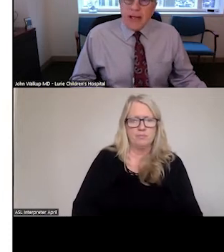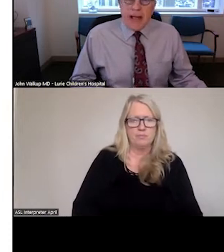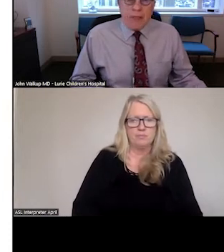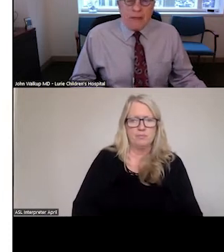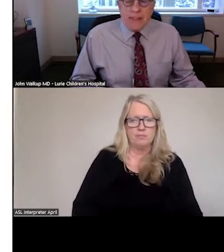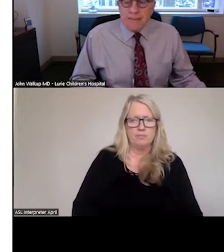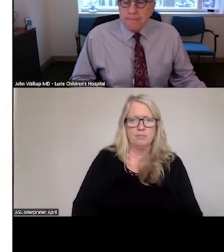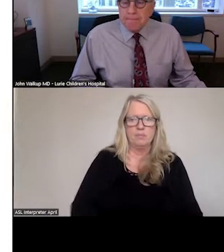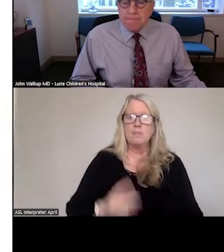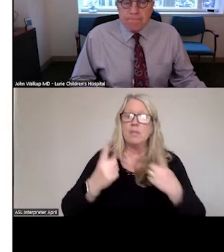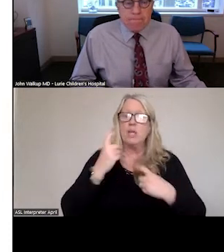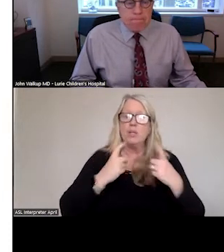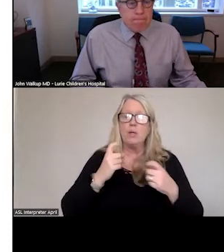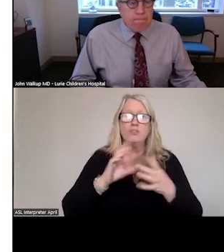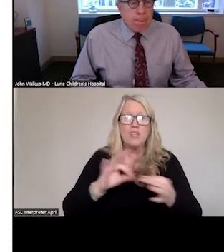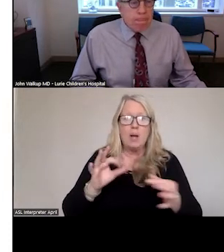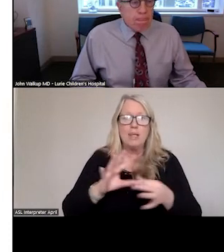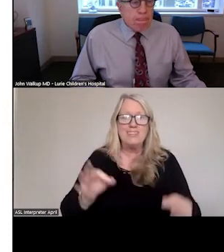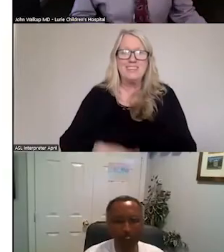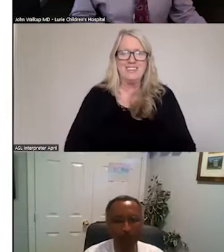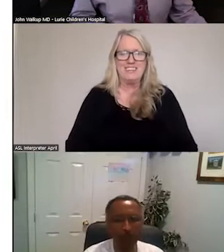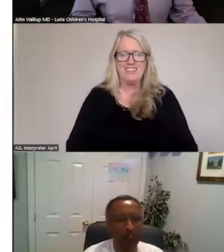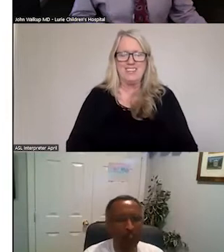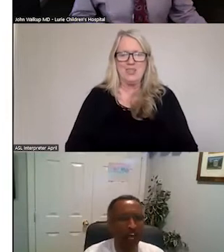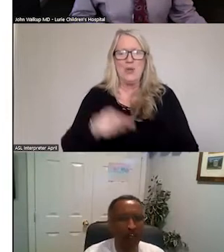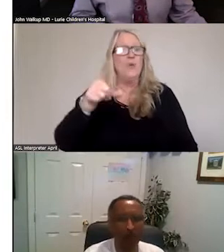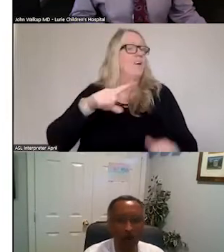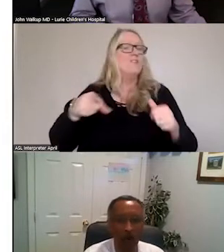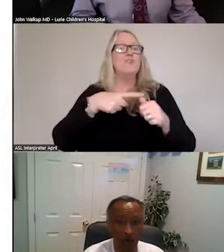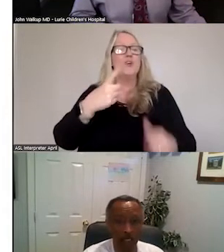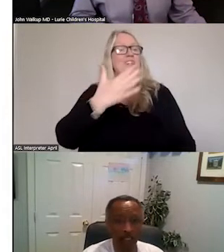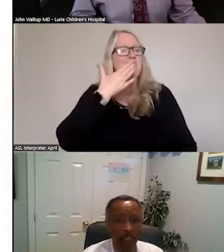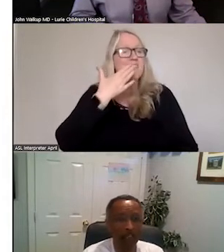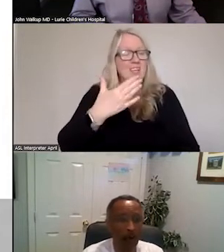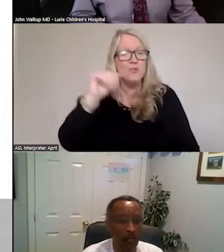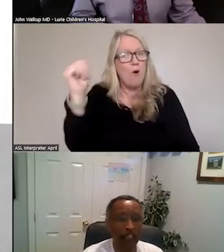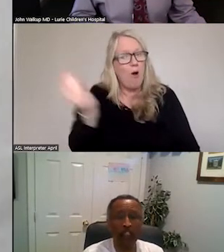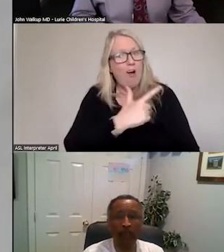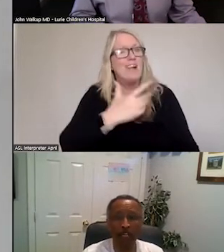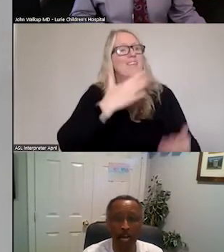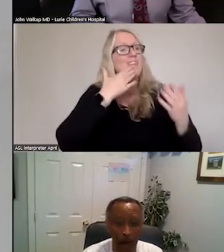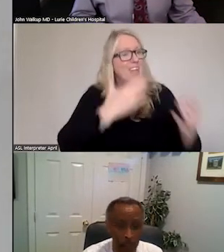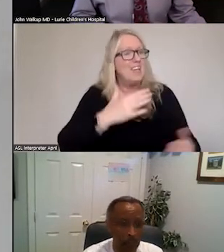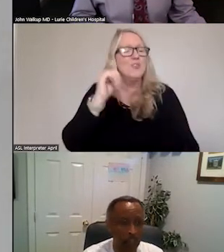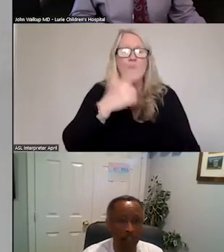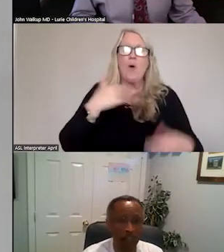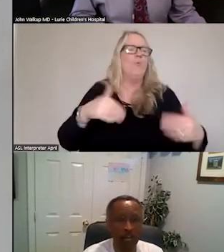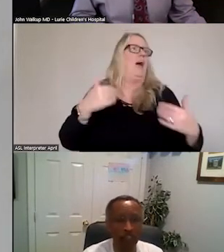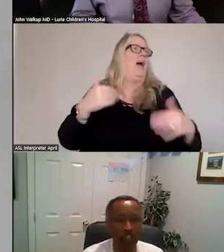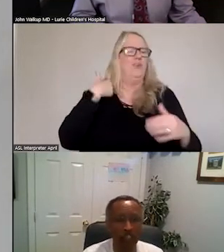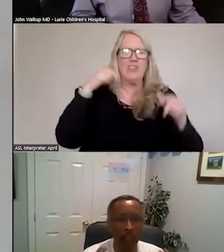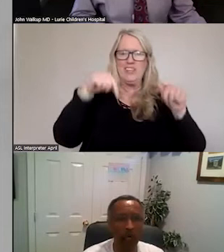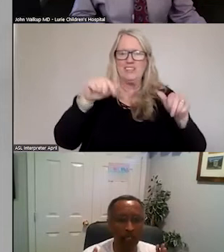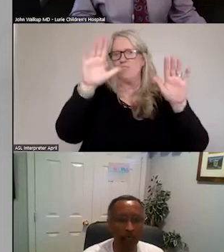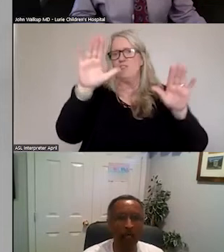Questions and comments? Well, first and foremost, thank you all. Thank you all. This is phenomenal. This information